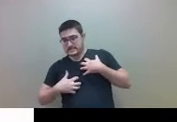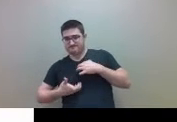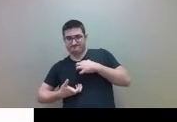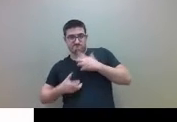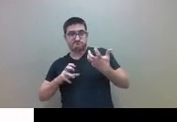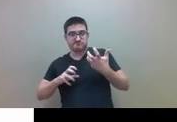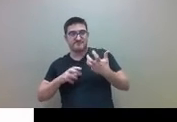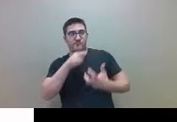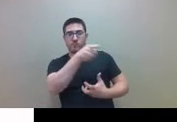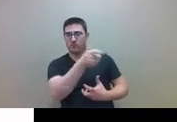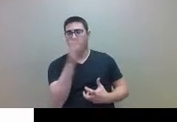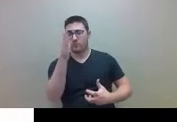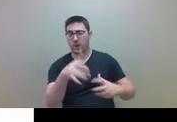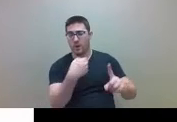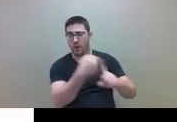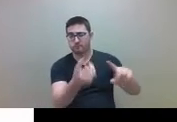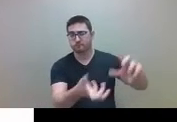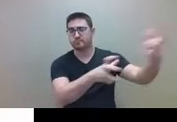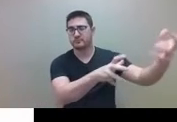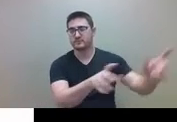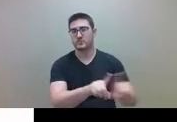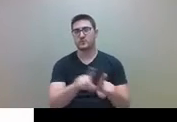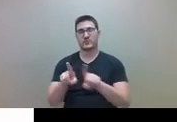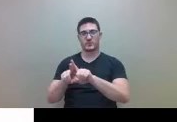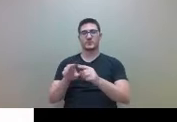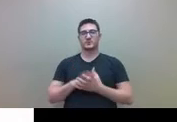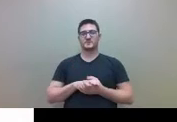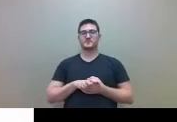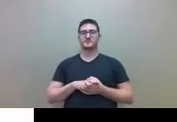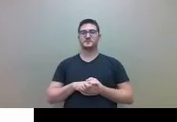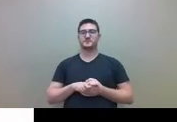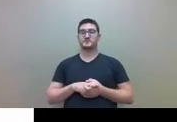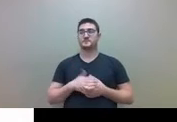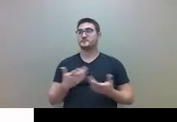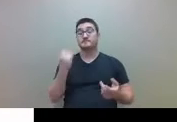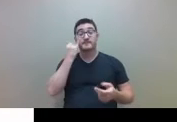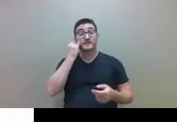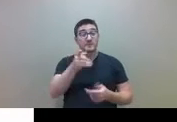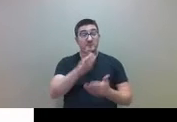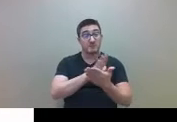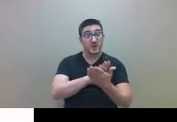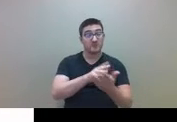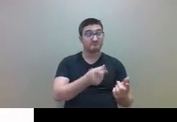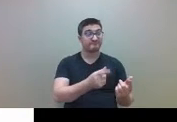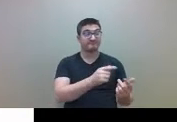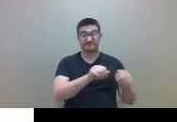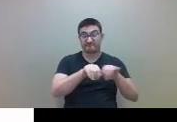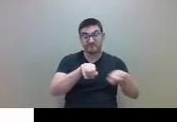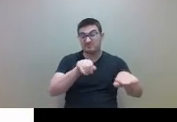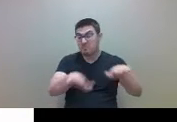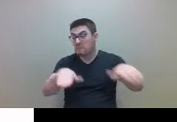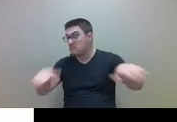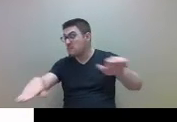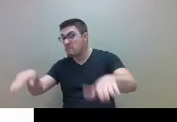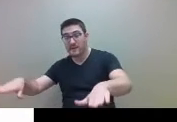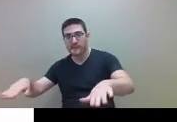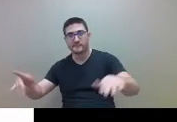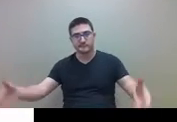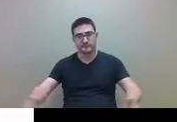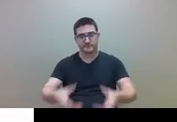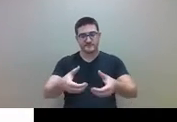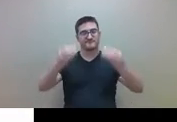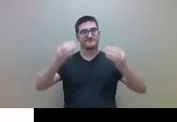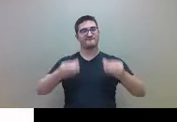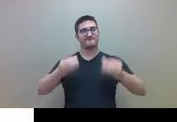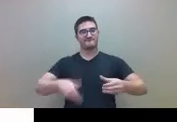become disorganized. So declutter, organize your papers, get all straightened out, and that actually